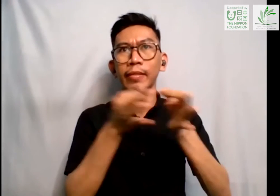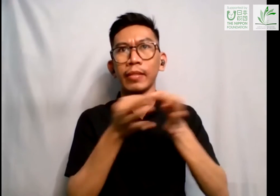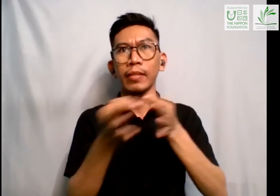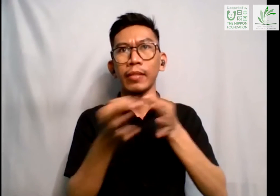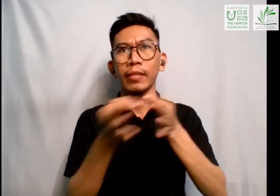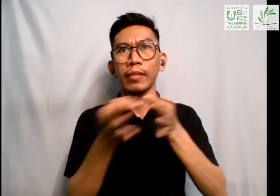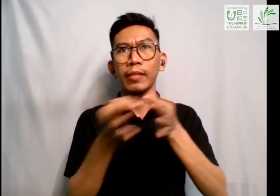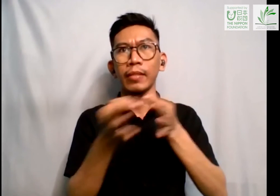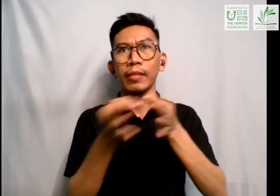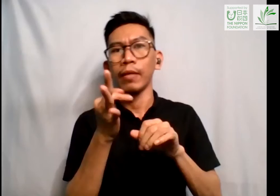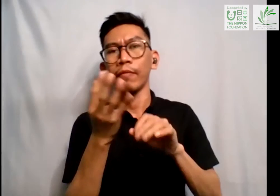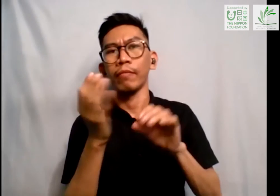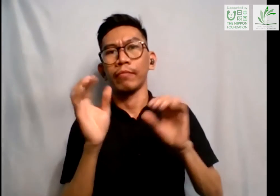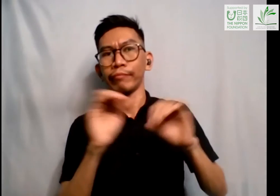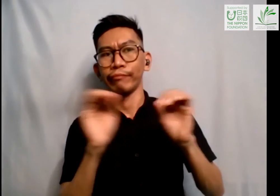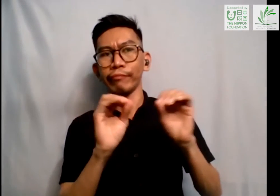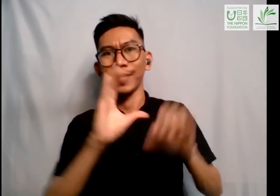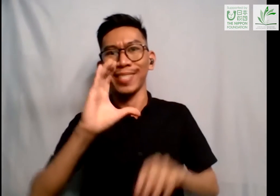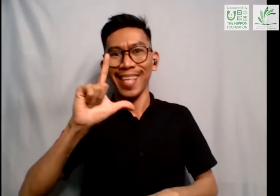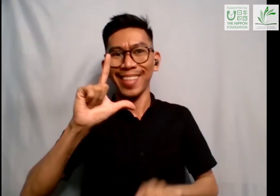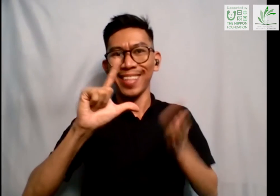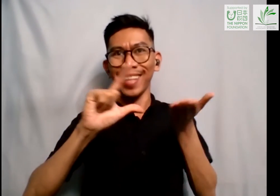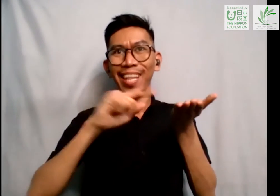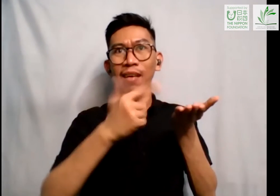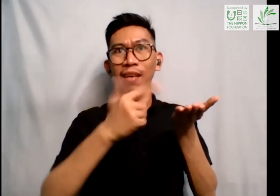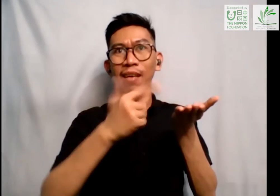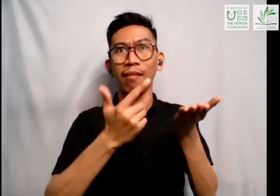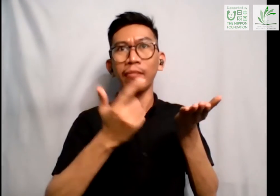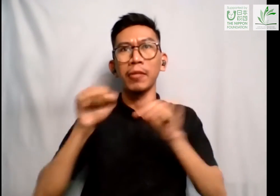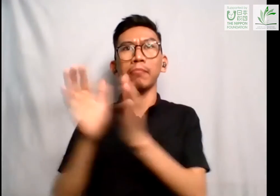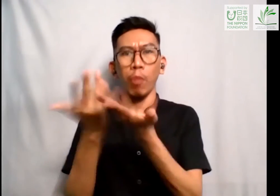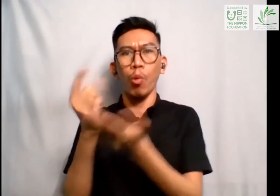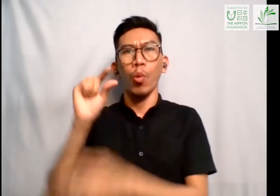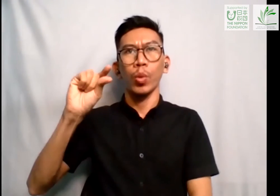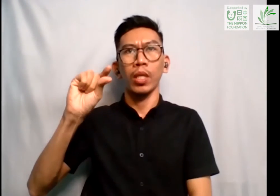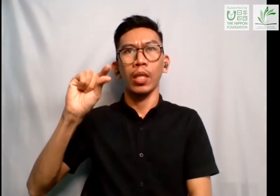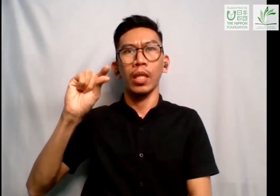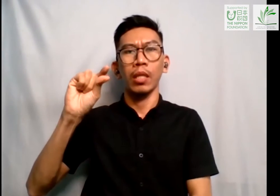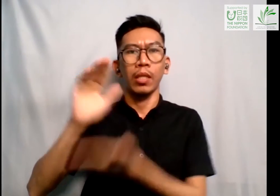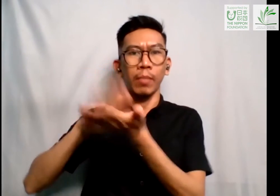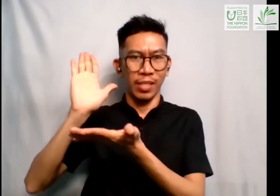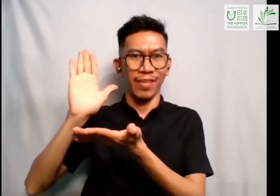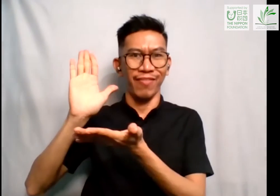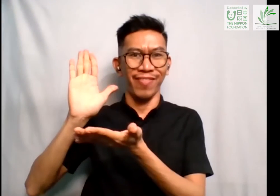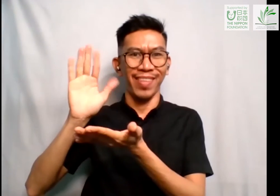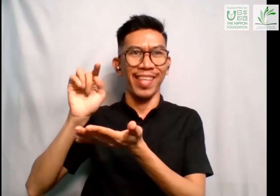don't incorporate, then you would just sign book, then expensive.